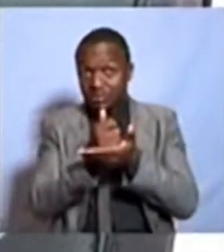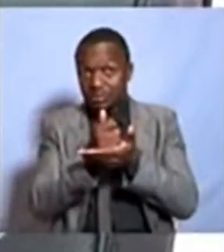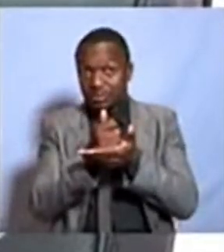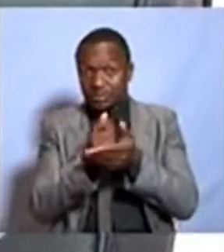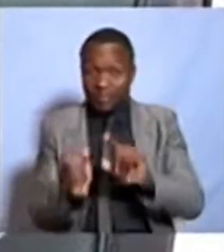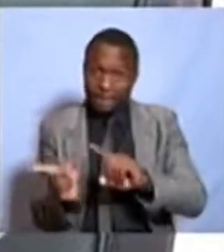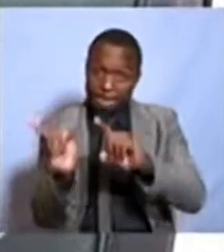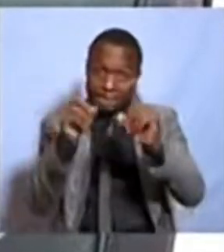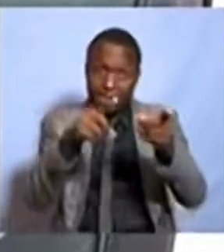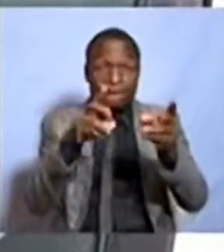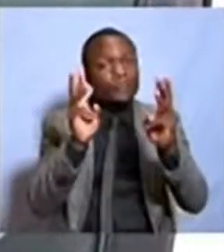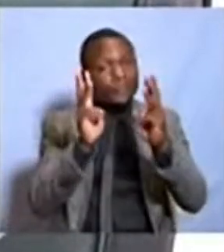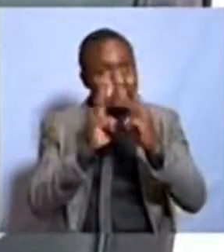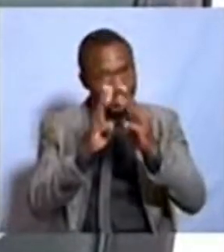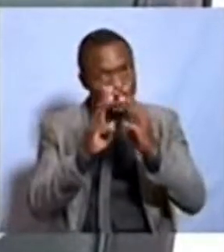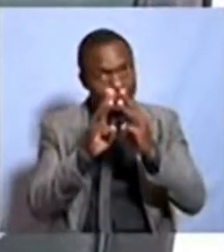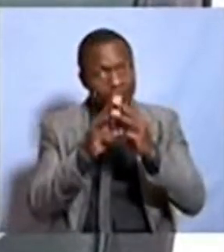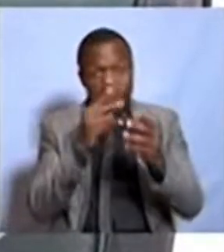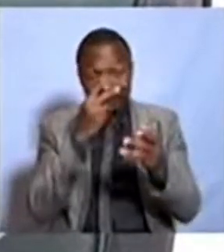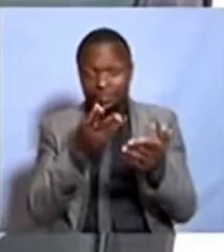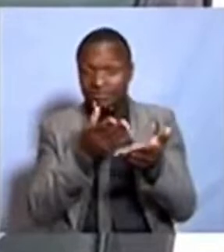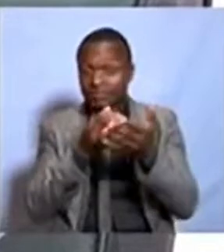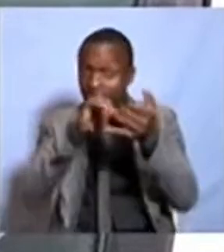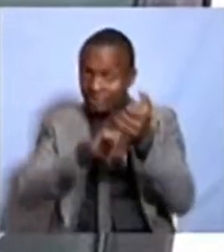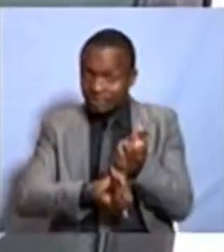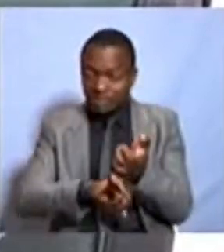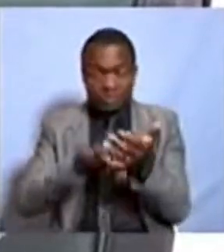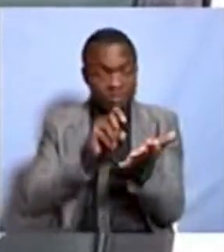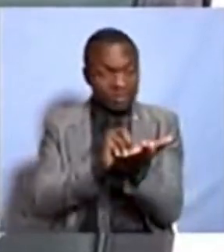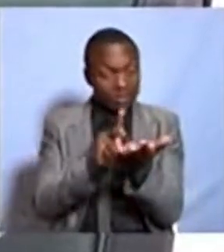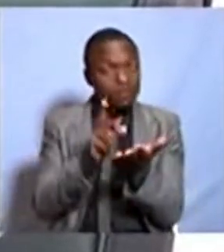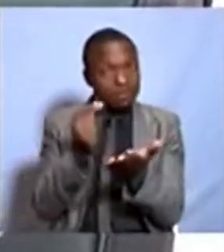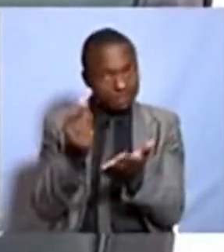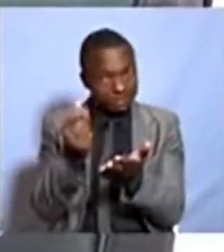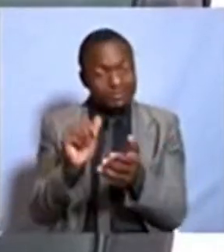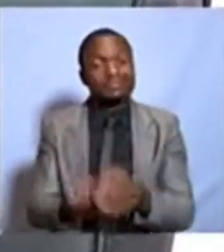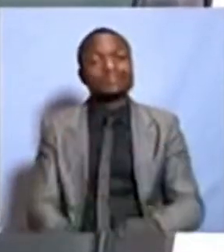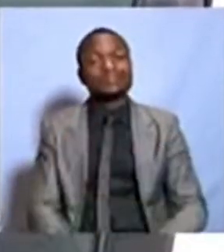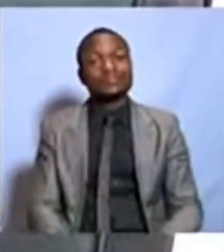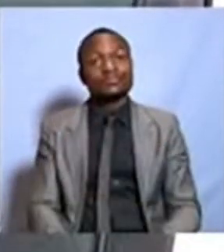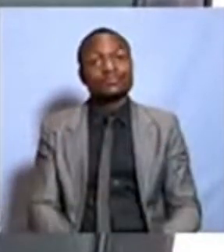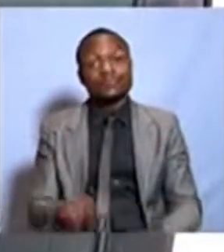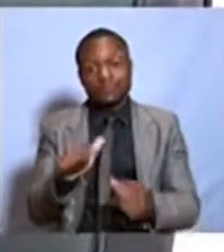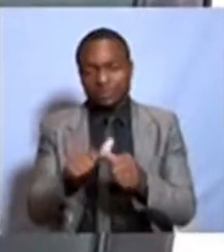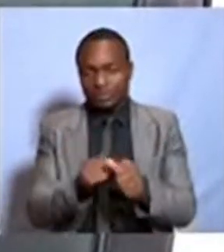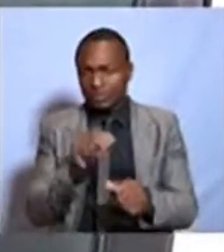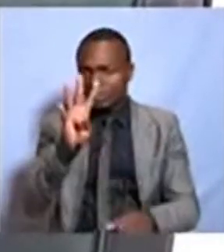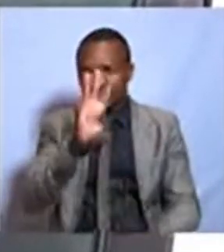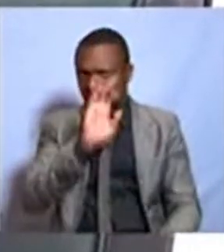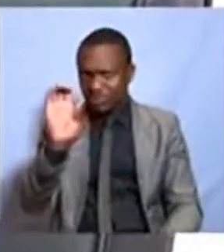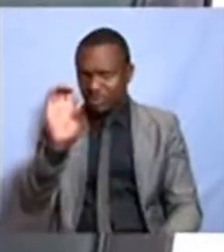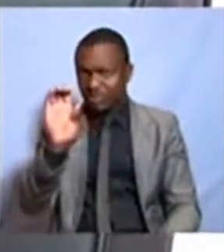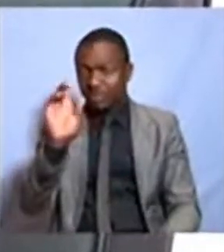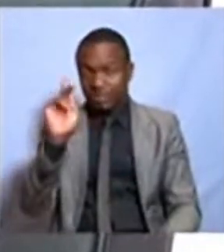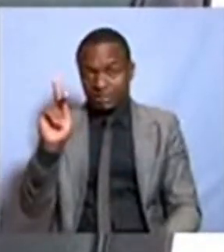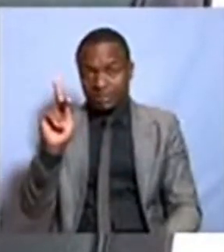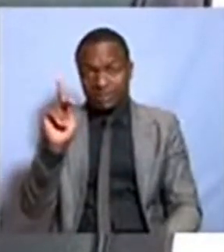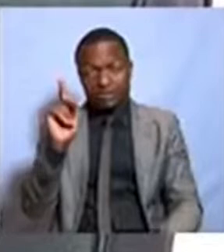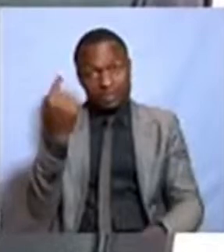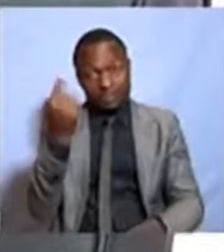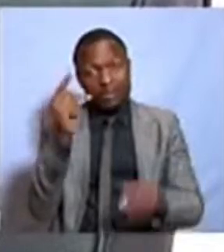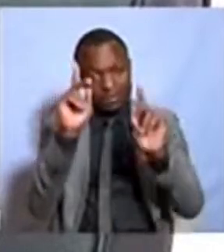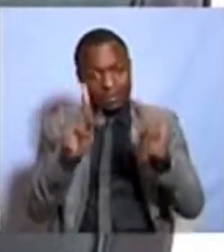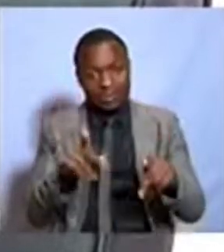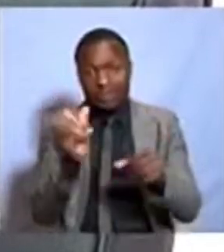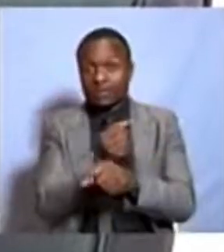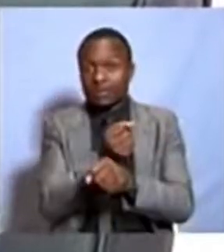meetings to look at this social cash transfer, I think we made stories where for every 400 kwacha one person was getting, they're using a 300 kwacha to buy